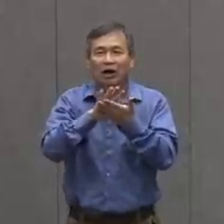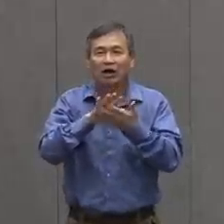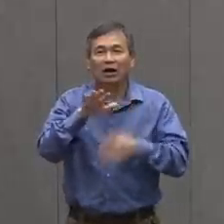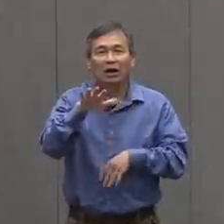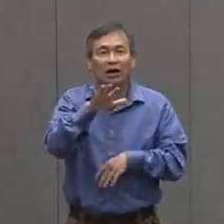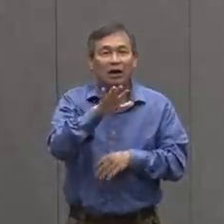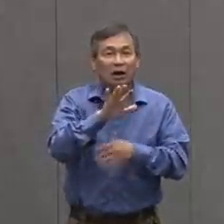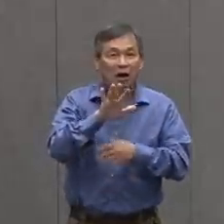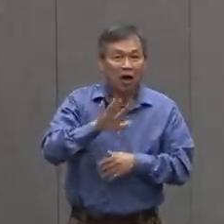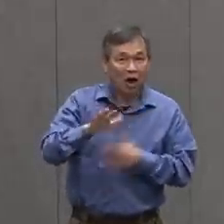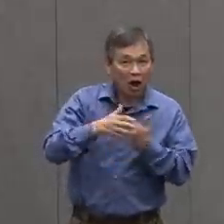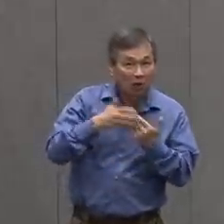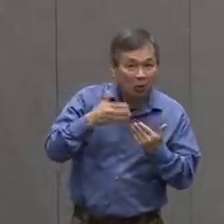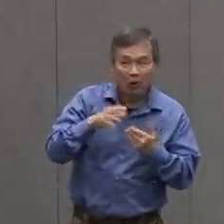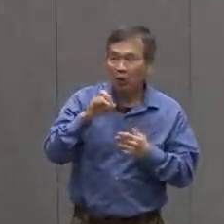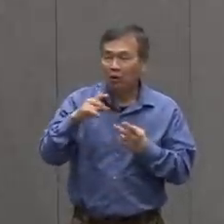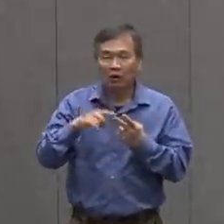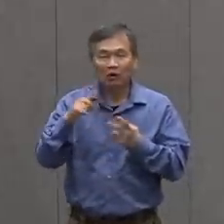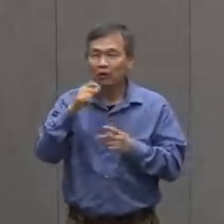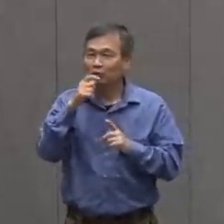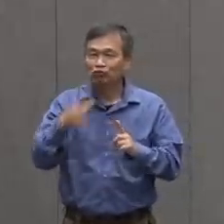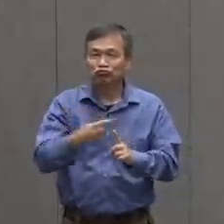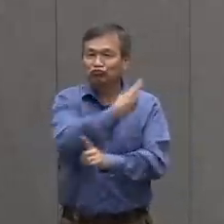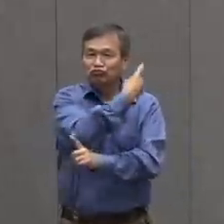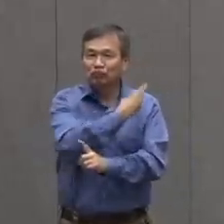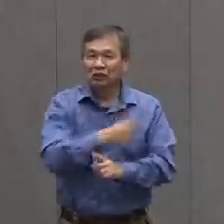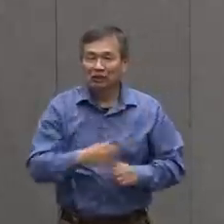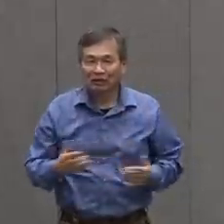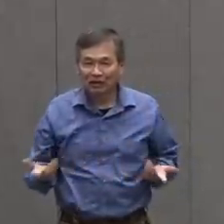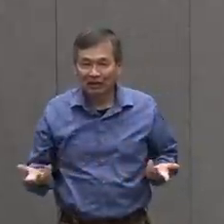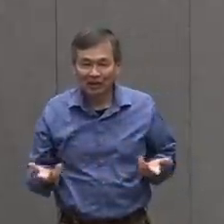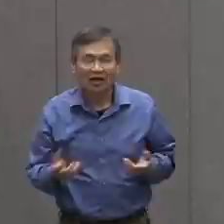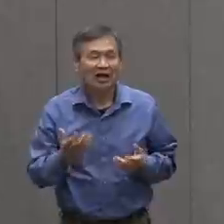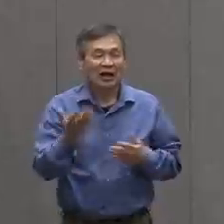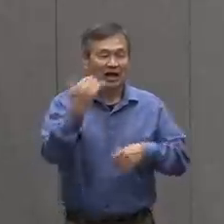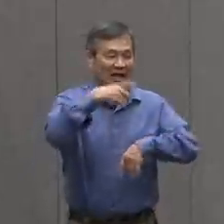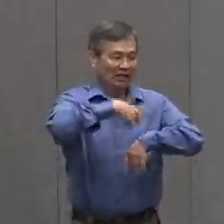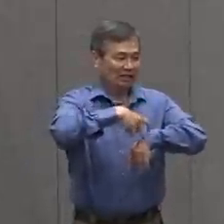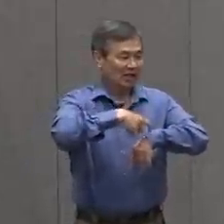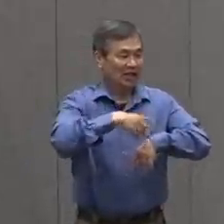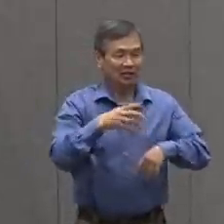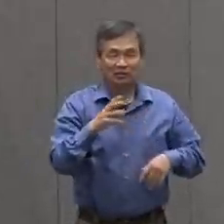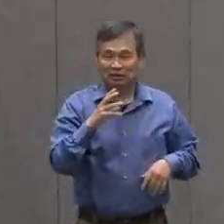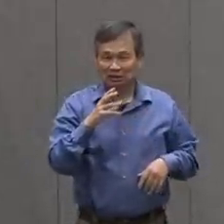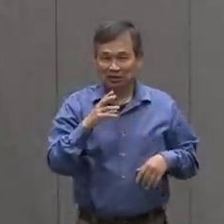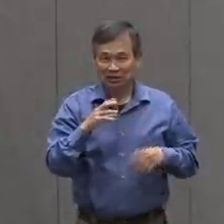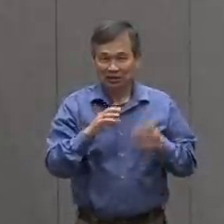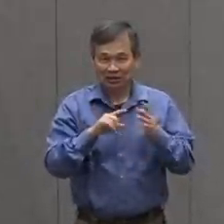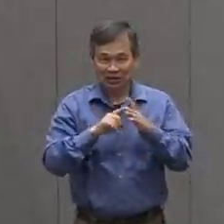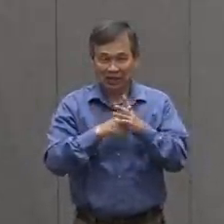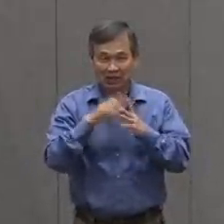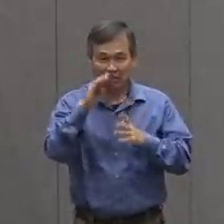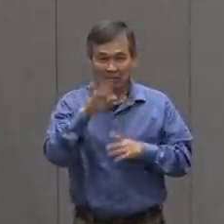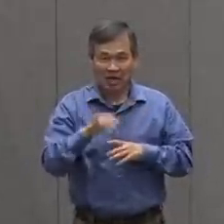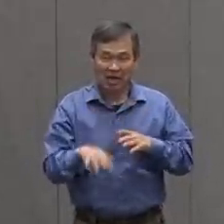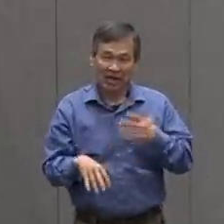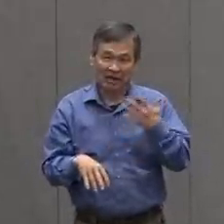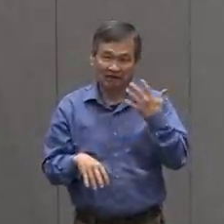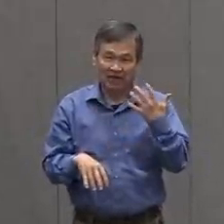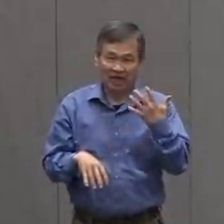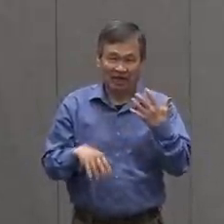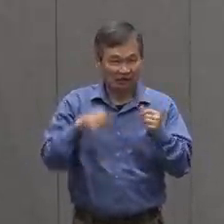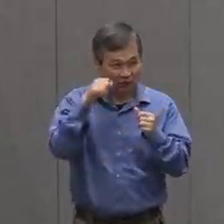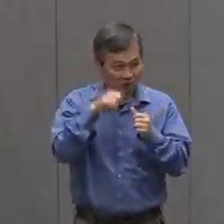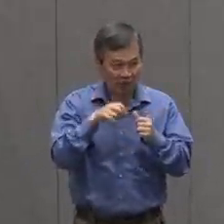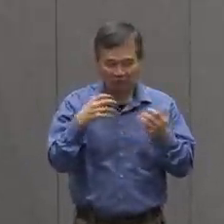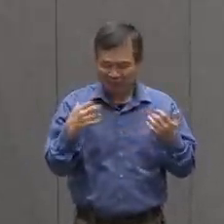off? So we got to count them to find out. Last time we counted by fives at the very beginning. This time I want us to count by twos to